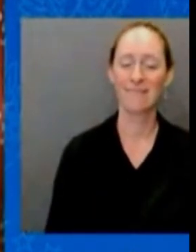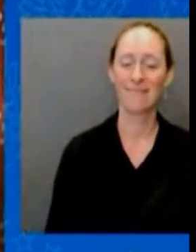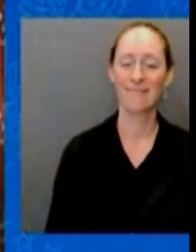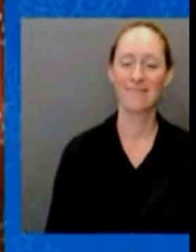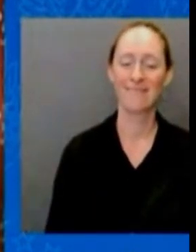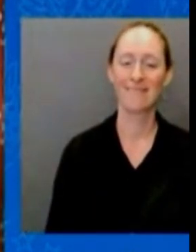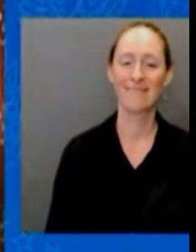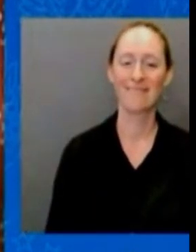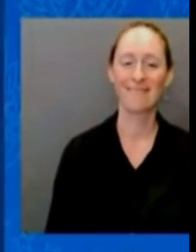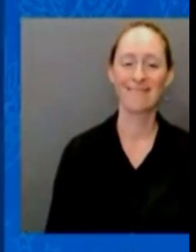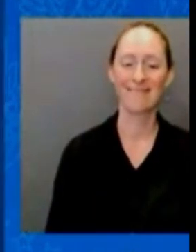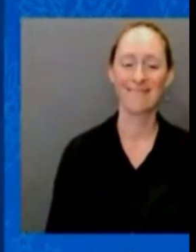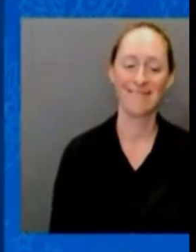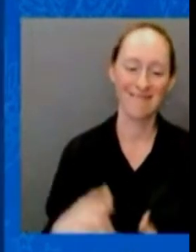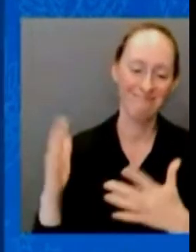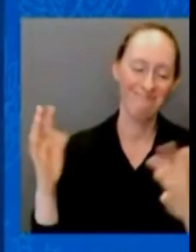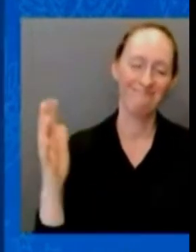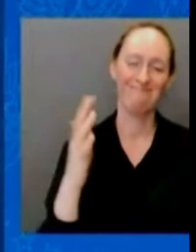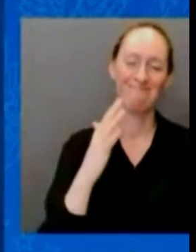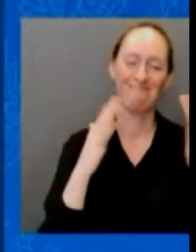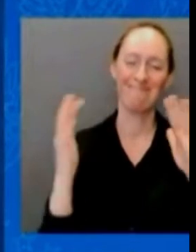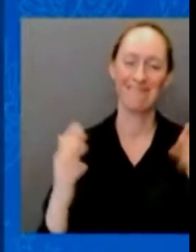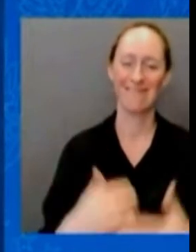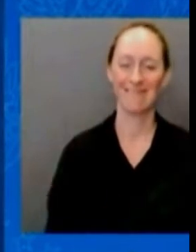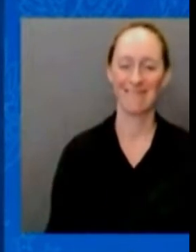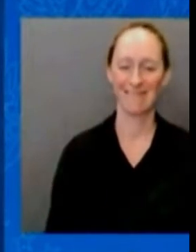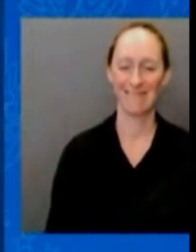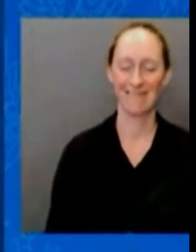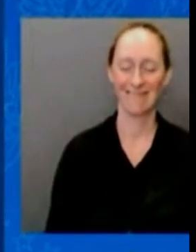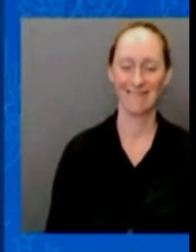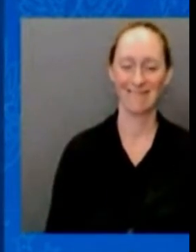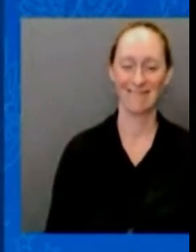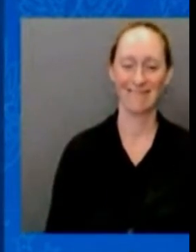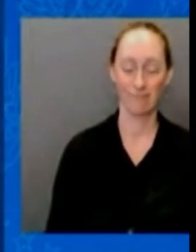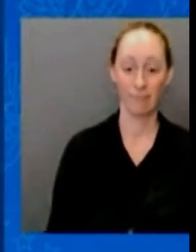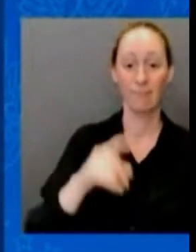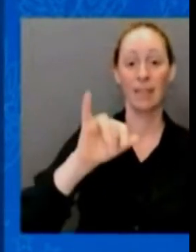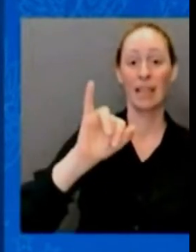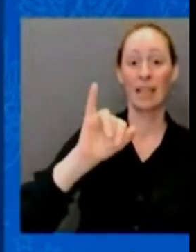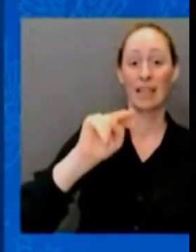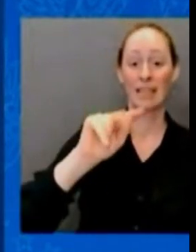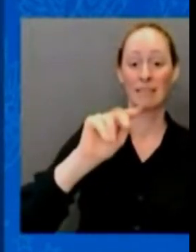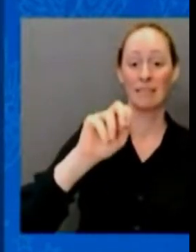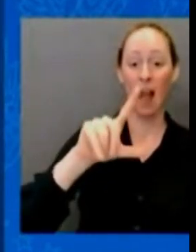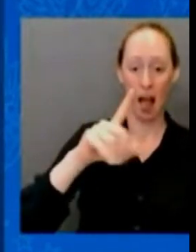The company Intel in Ohio and other companies, including foreign companies that are investing